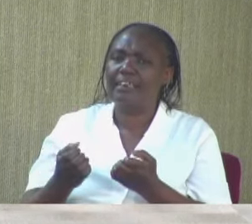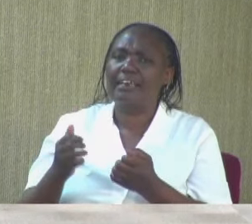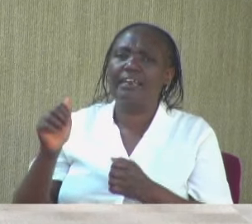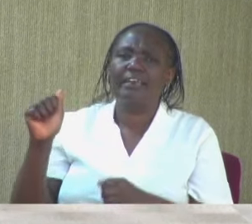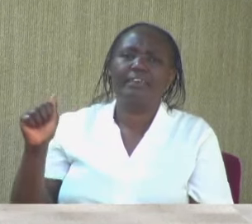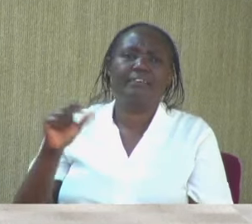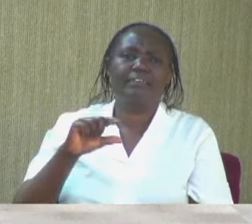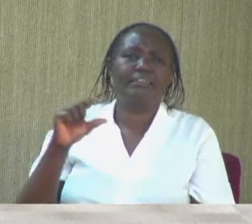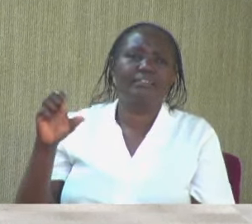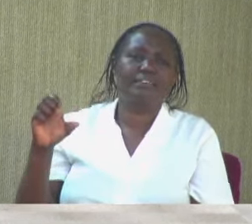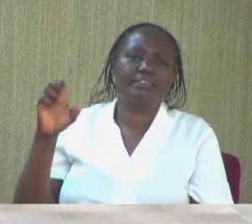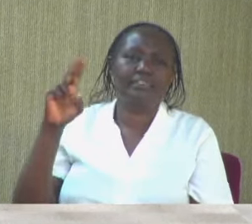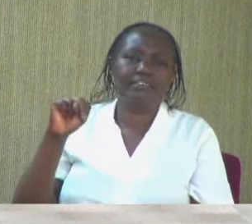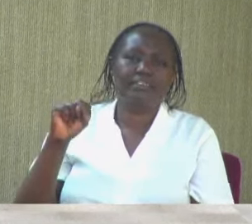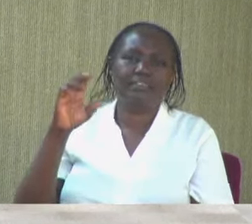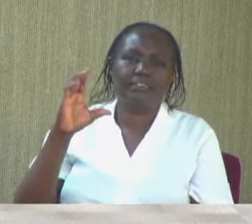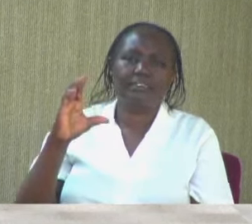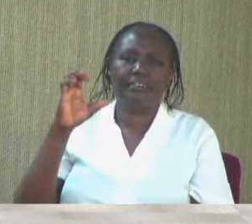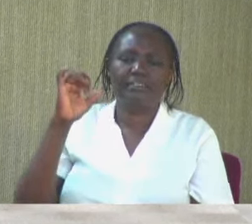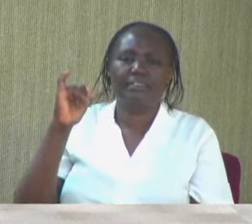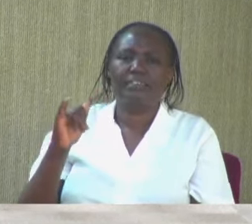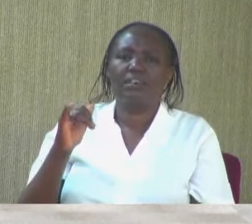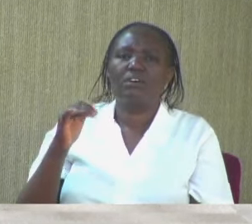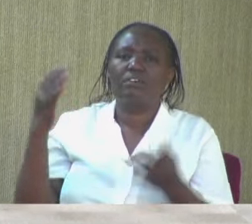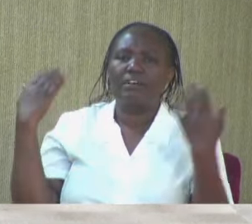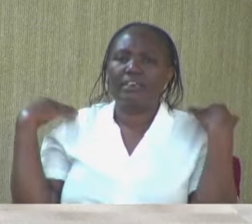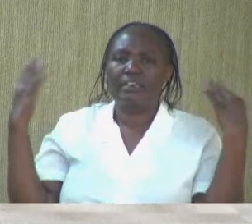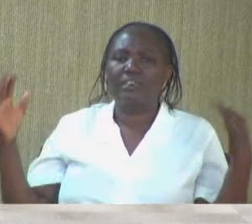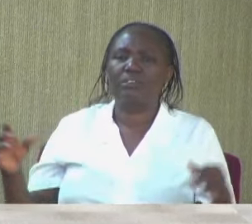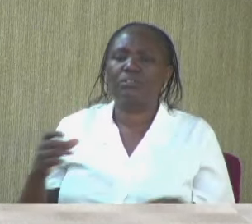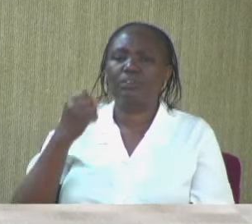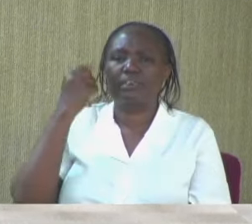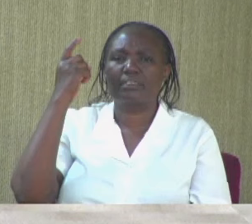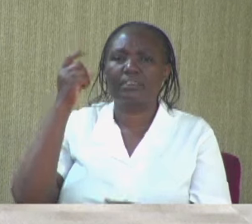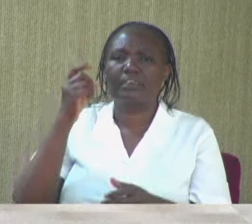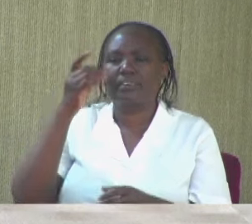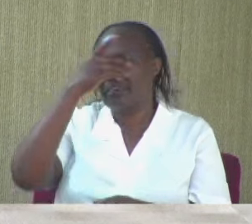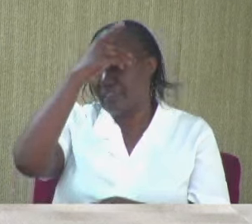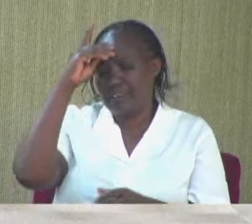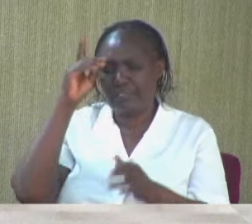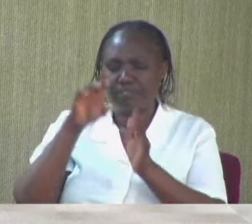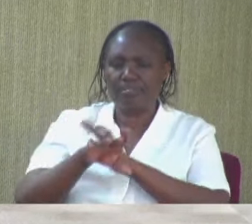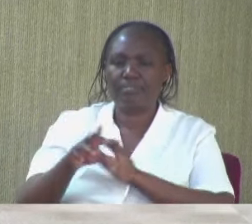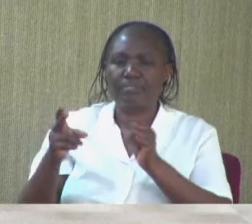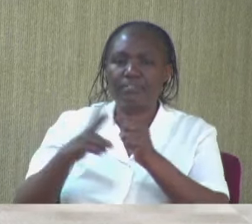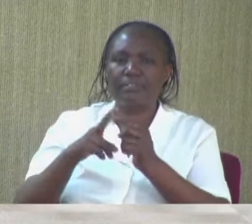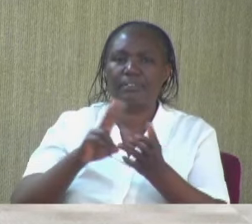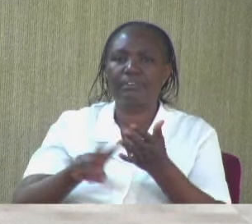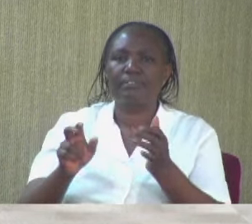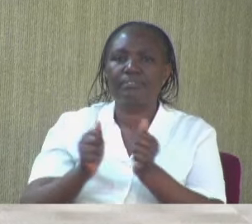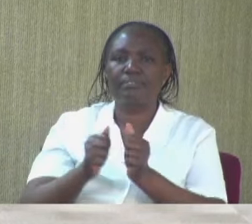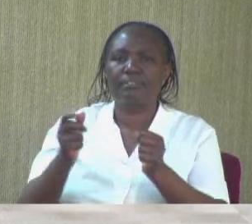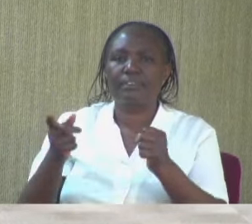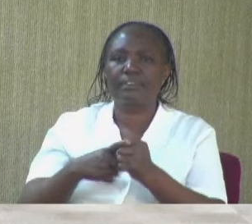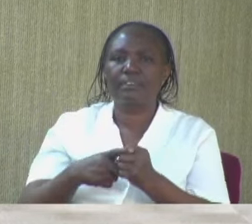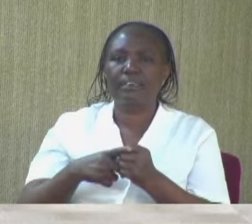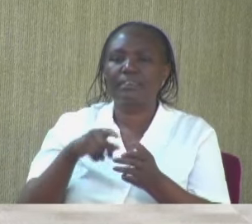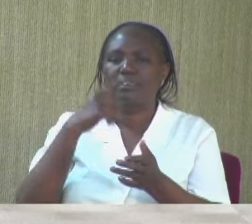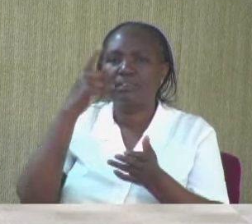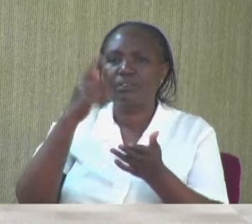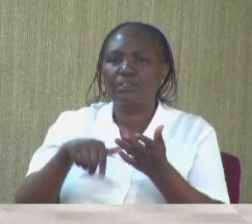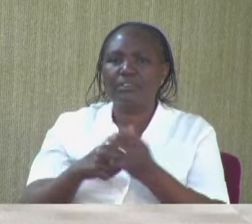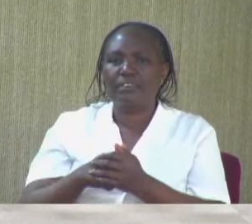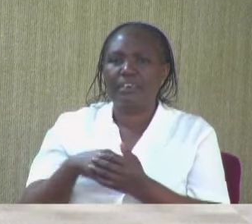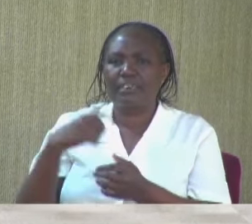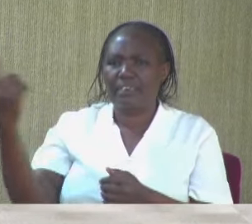to help him understand. Notice Daniel chapter 7 verse 16. Daniel chapter 7 verse 16. It says, I came